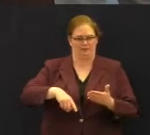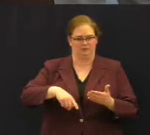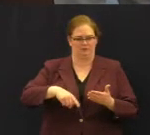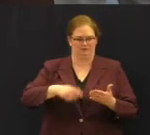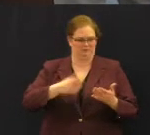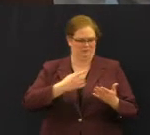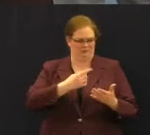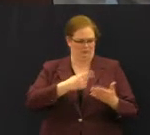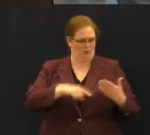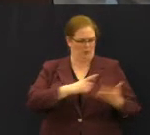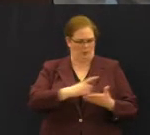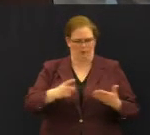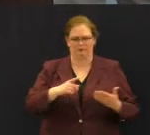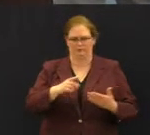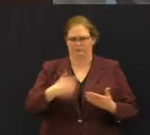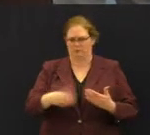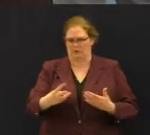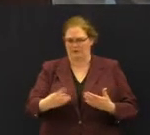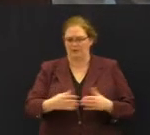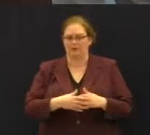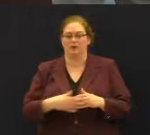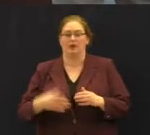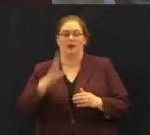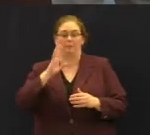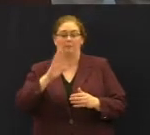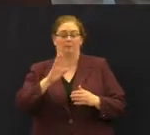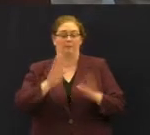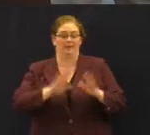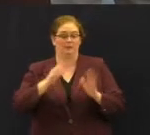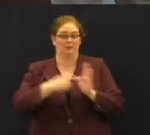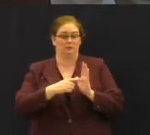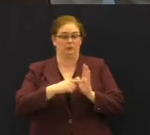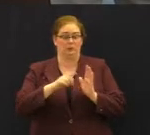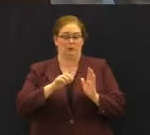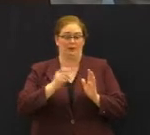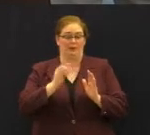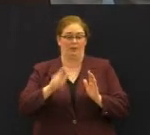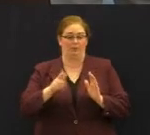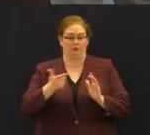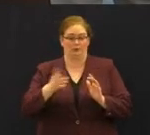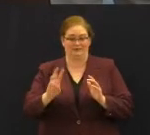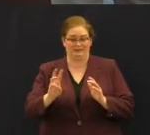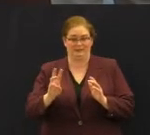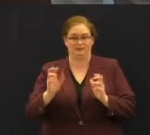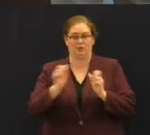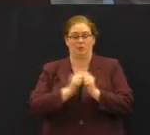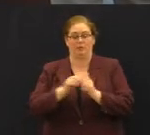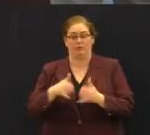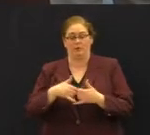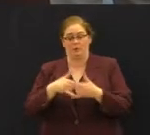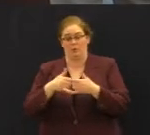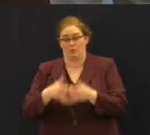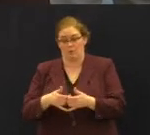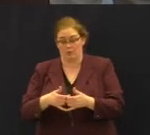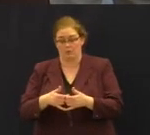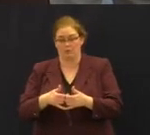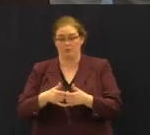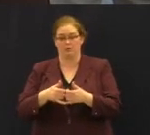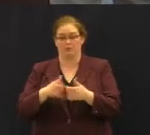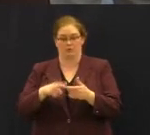Wednesday, and bids will be due on April the 26th with an award of the electrical,